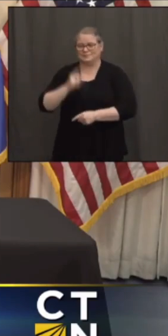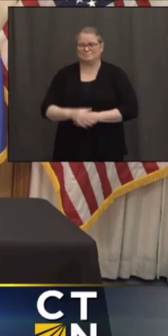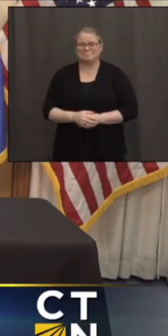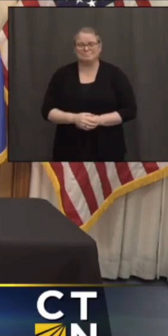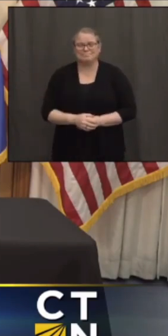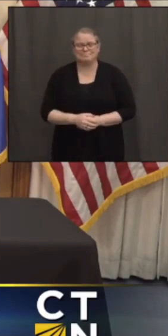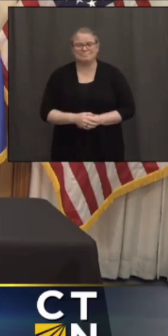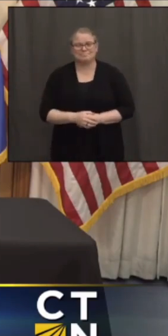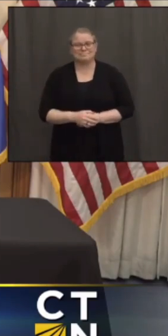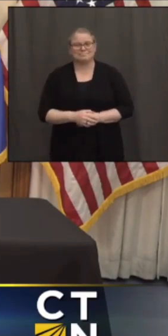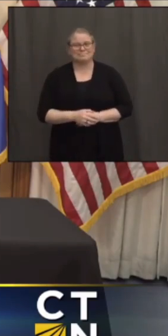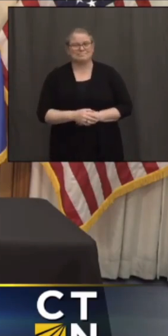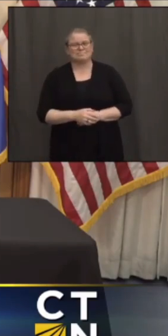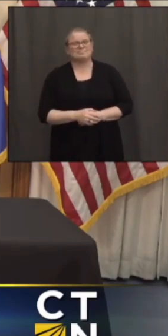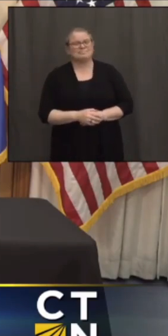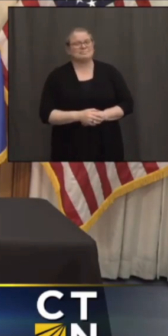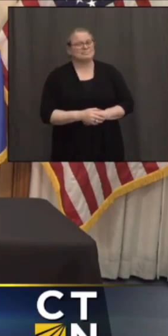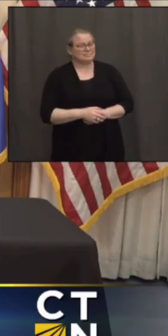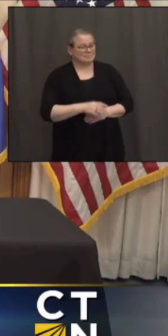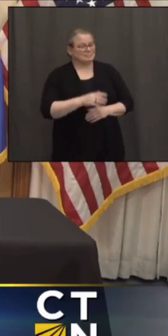News 8.